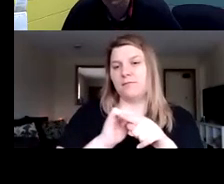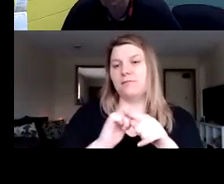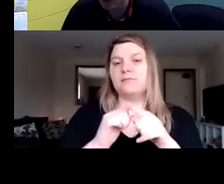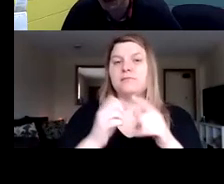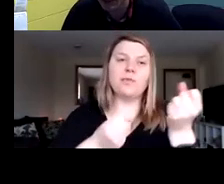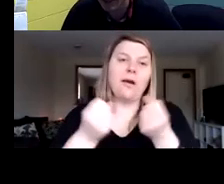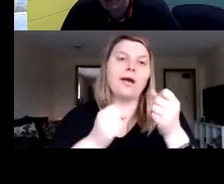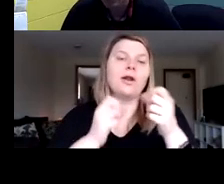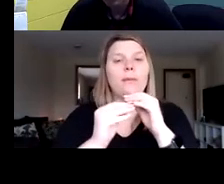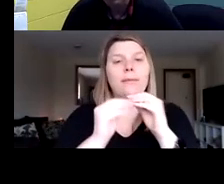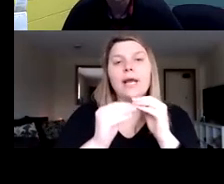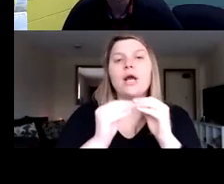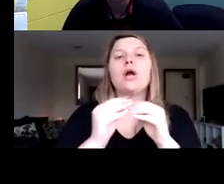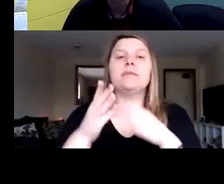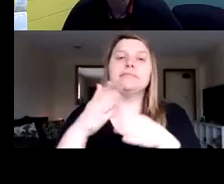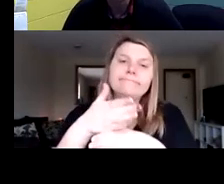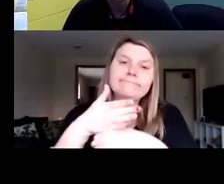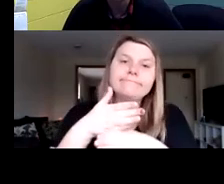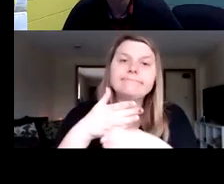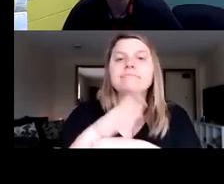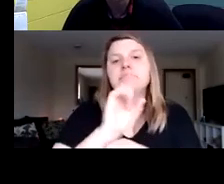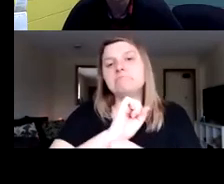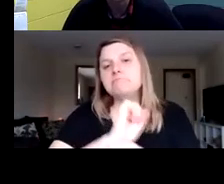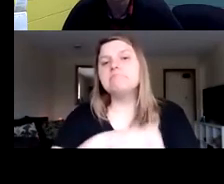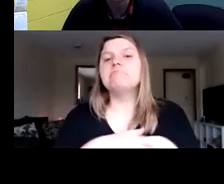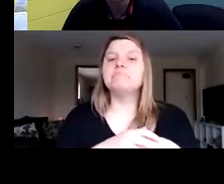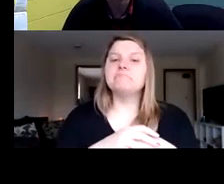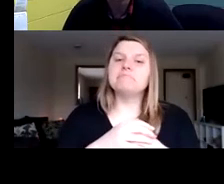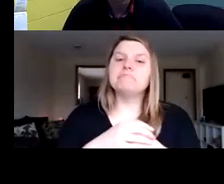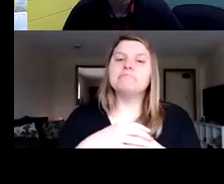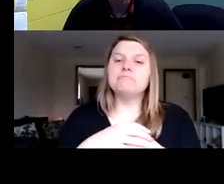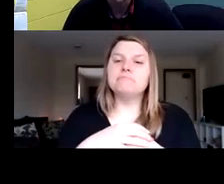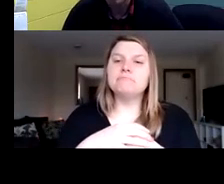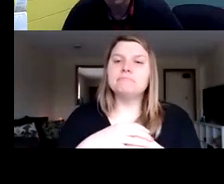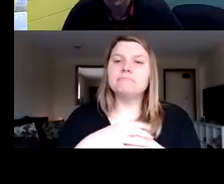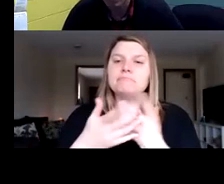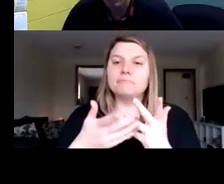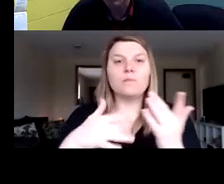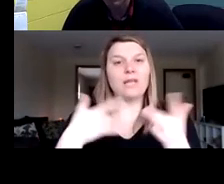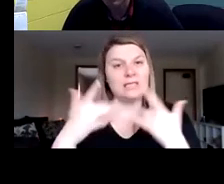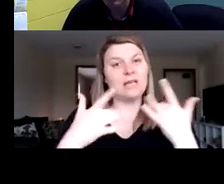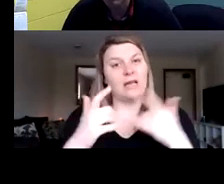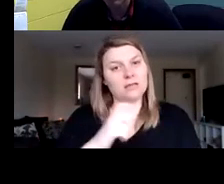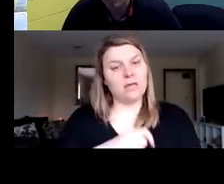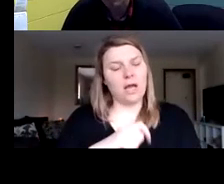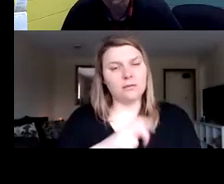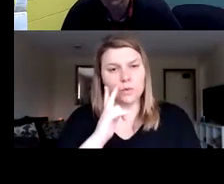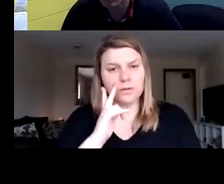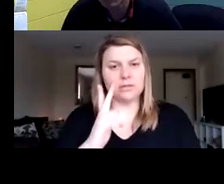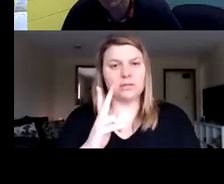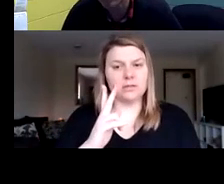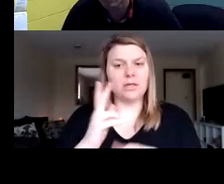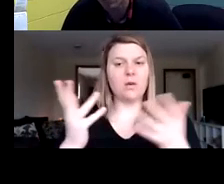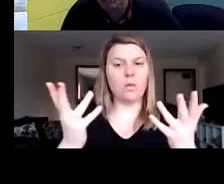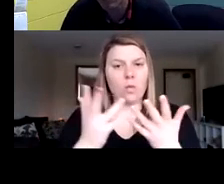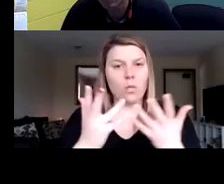and carpentry. And so it was an exciting time to see what the grassroots could